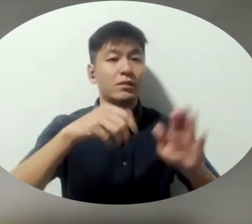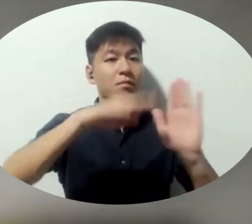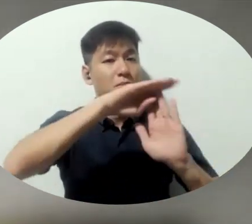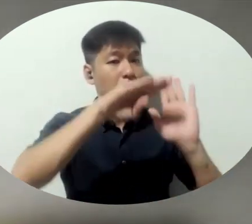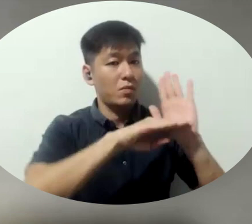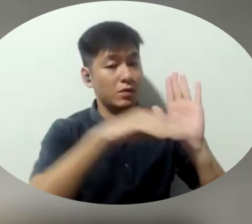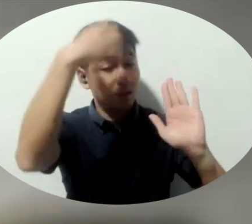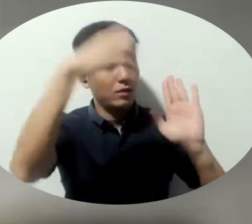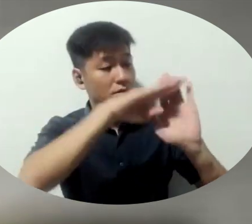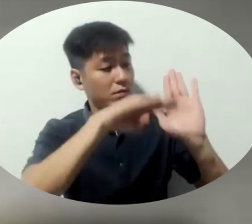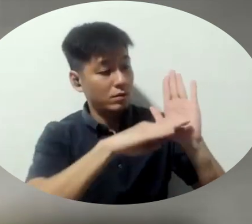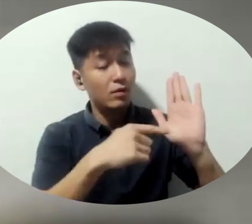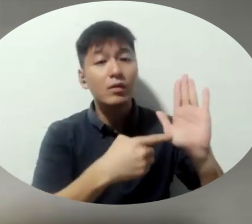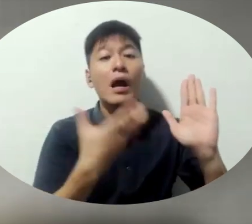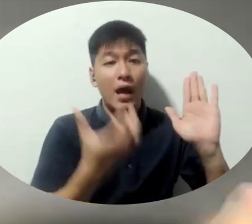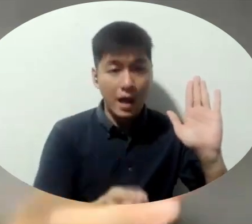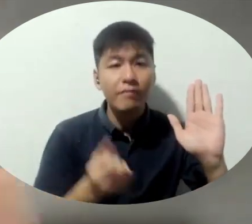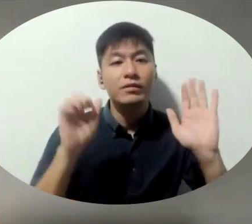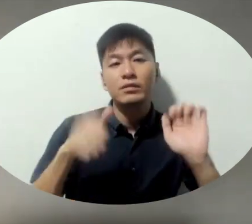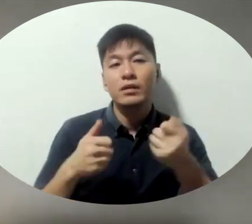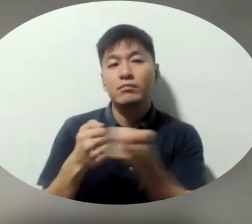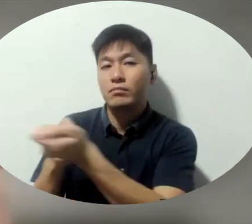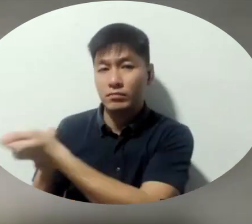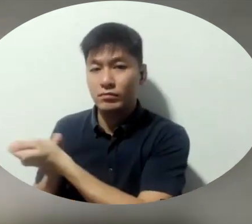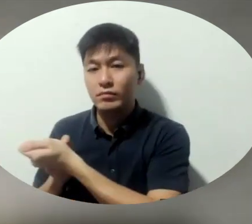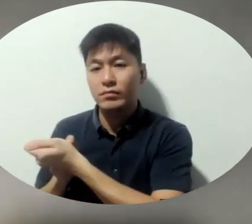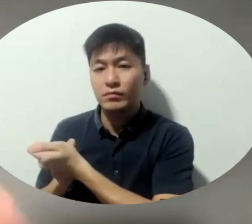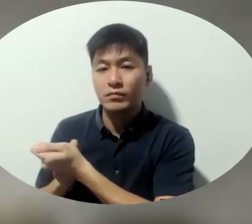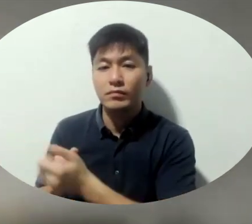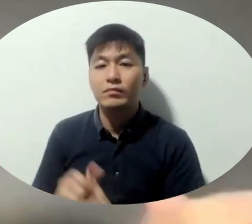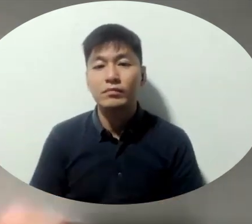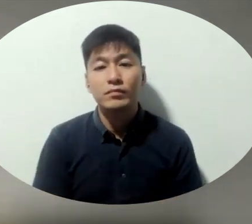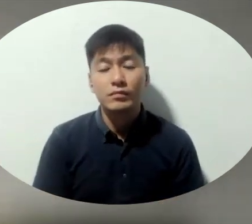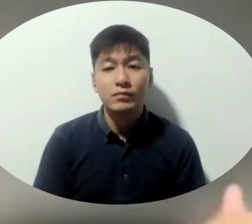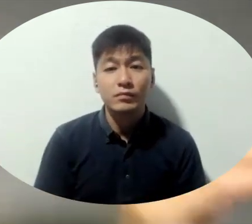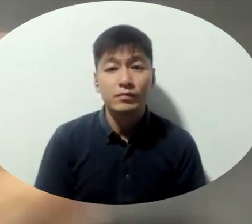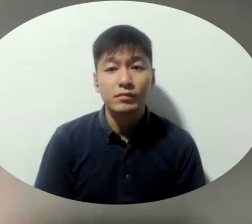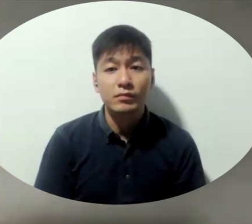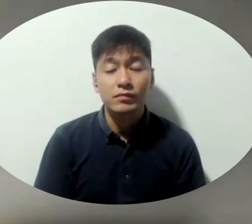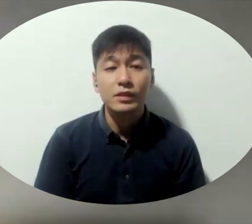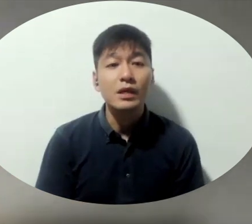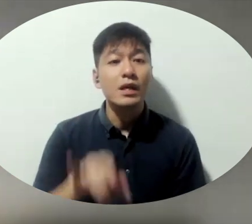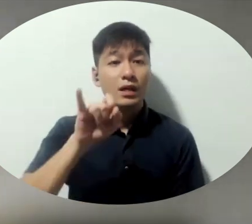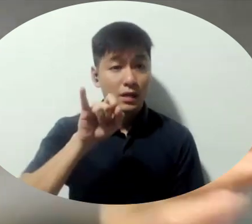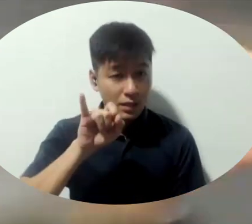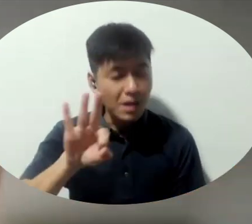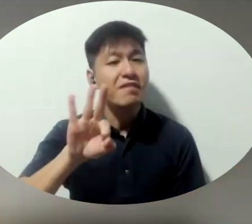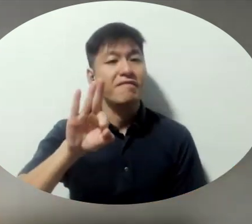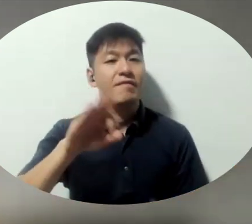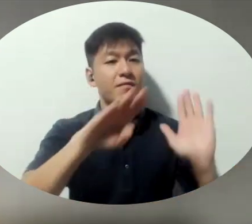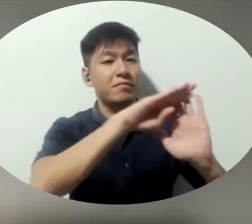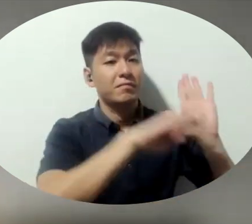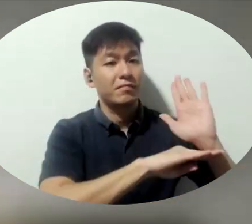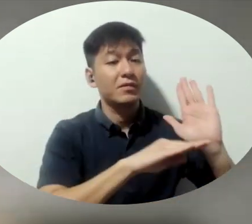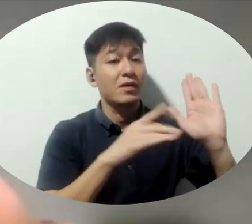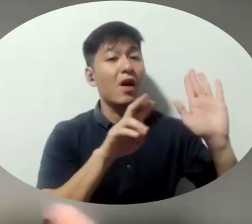But if you're doing it right, there would not be a need 30 years down the road, 40 years down the road to build more nursing homes, to build more hospitals, and so on and so